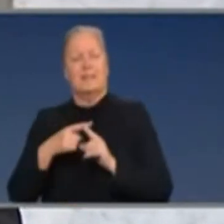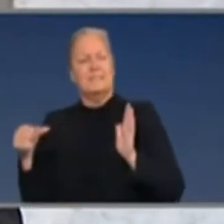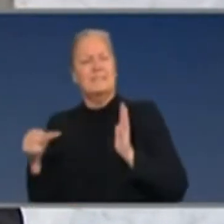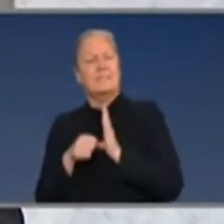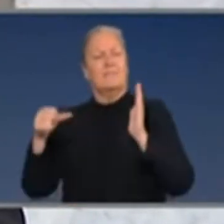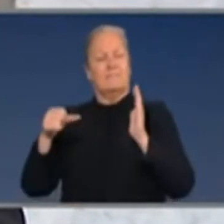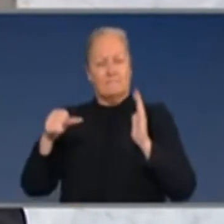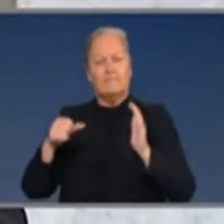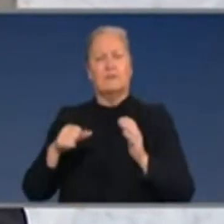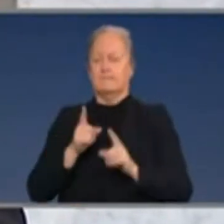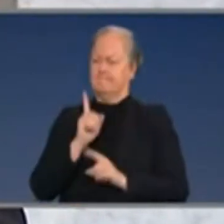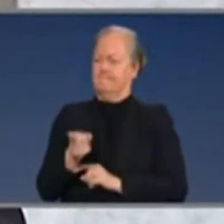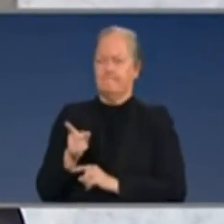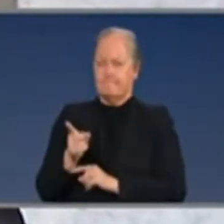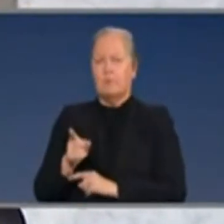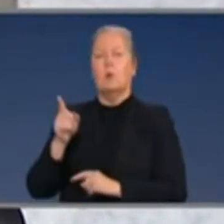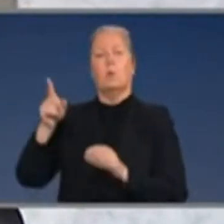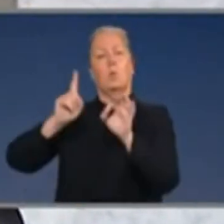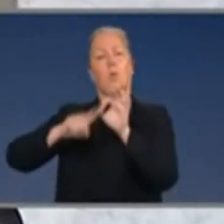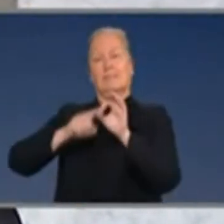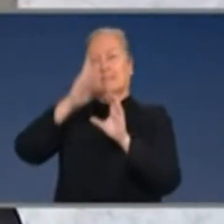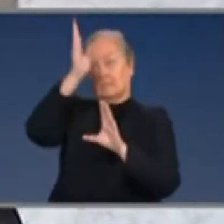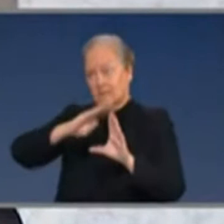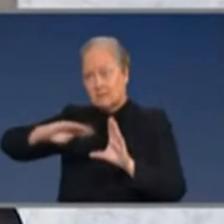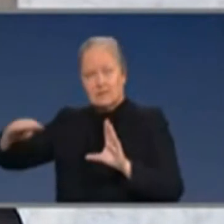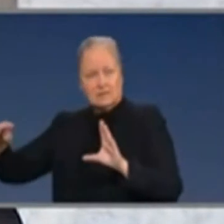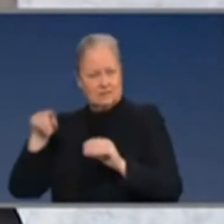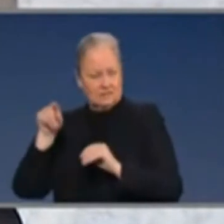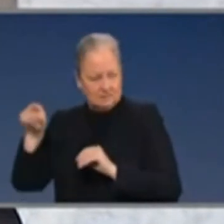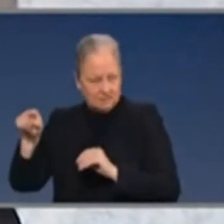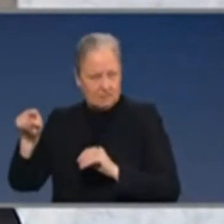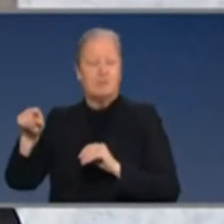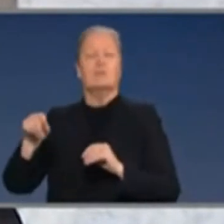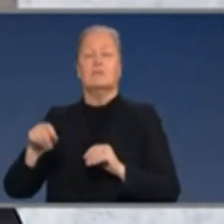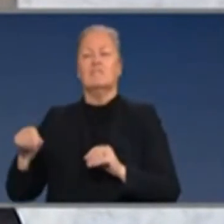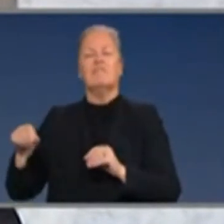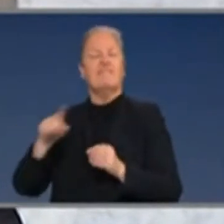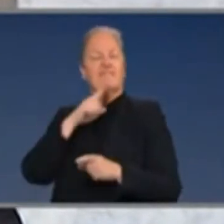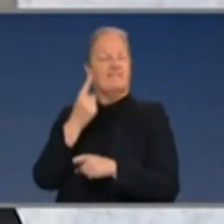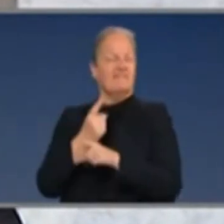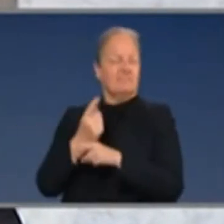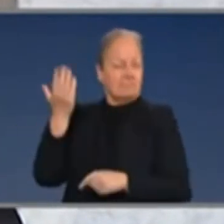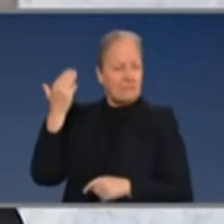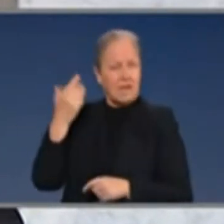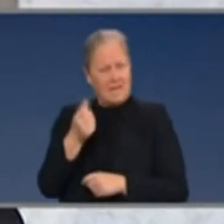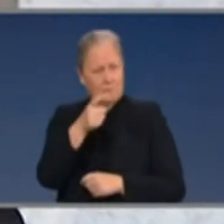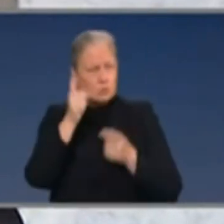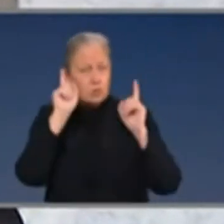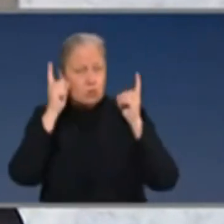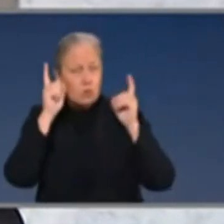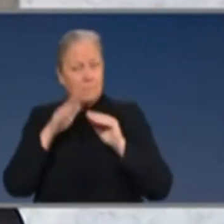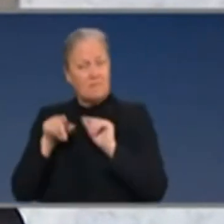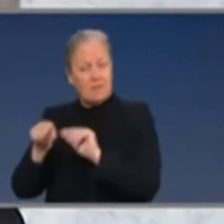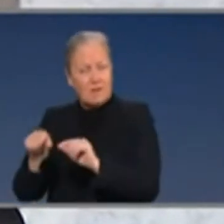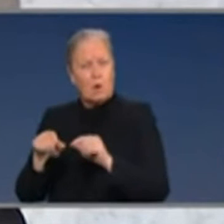restrictions in Queensland are likely to weigh on the economic outcomes more than the budget envisaged last week. True. Does that concern you, and is there anything